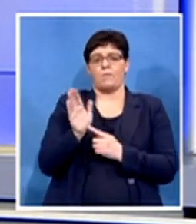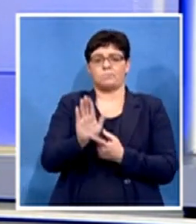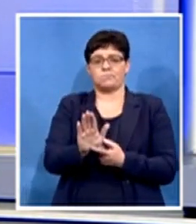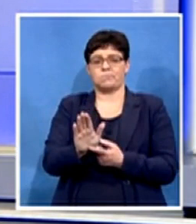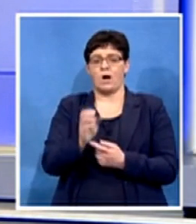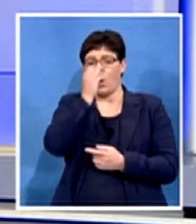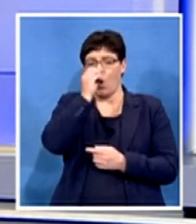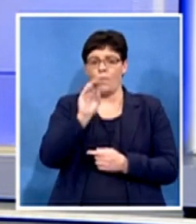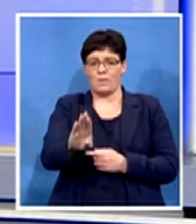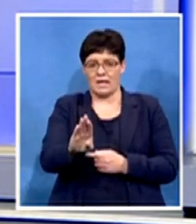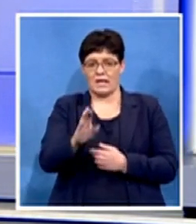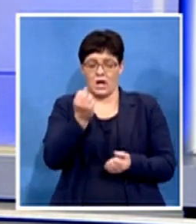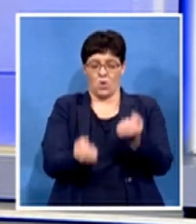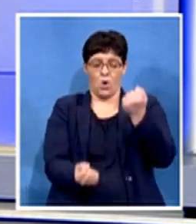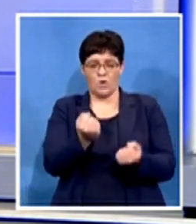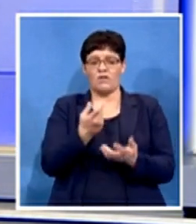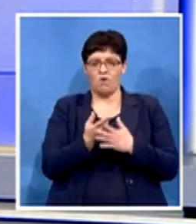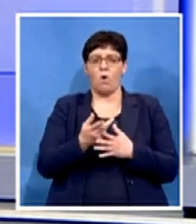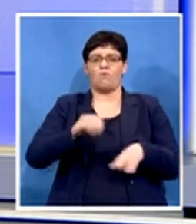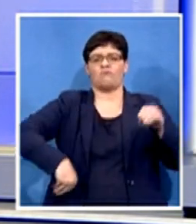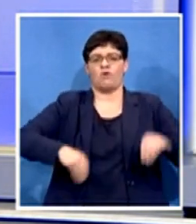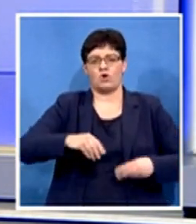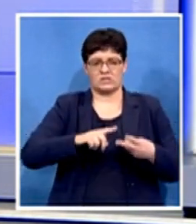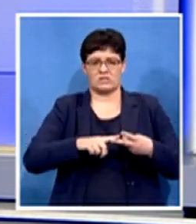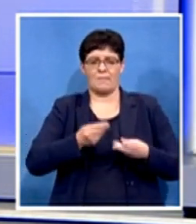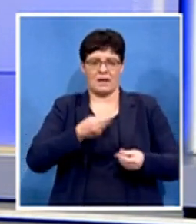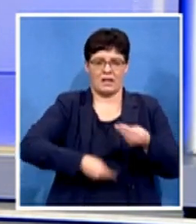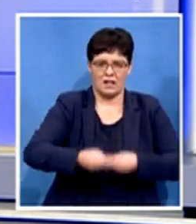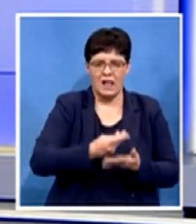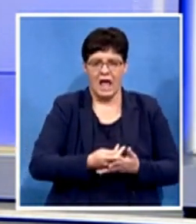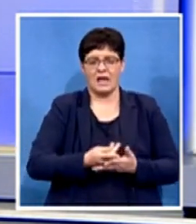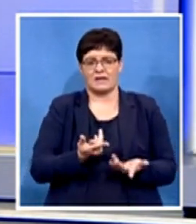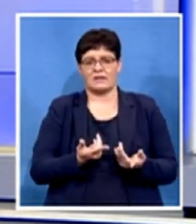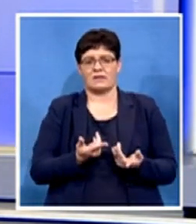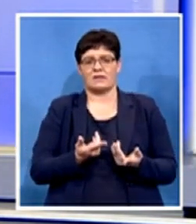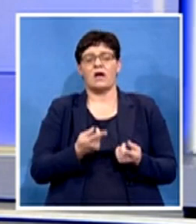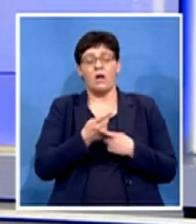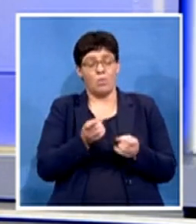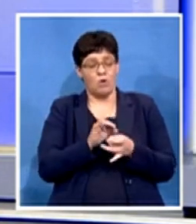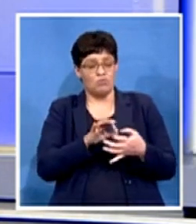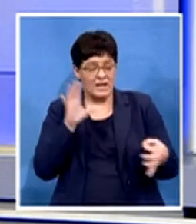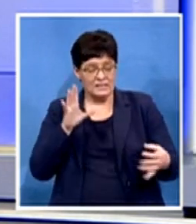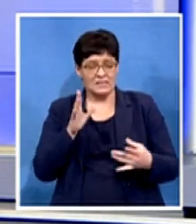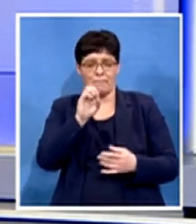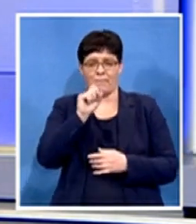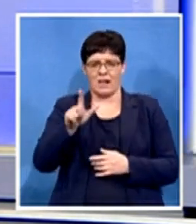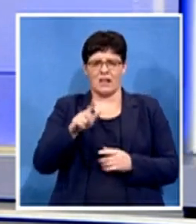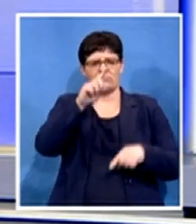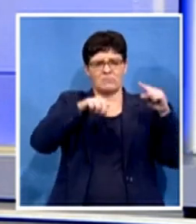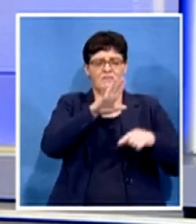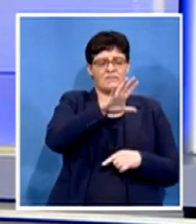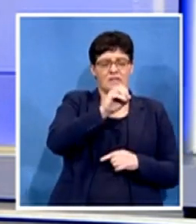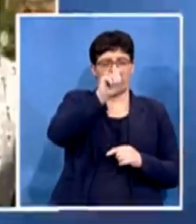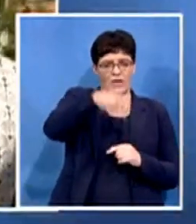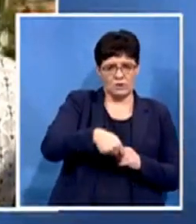of fraud, money laundering and corruption. They were all released on bail ranging between 50,000 and 500,000 rand. For